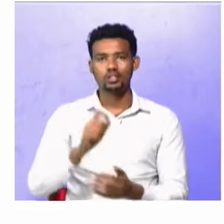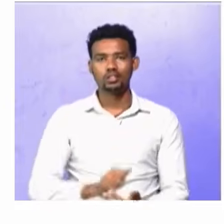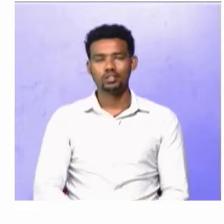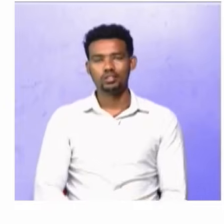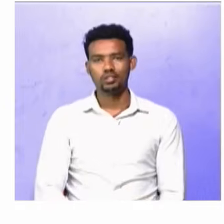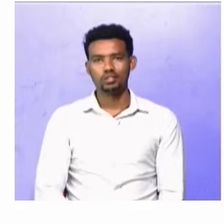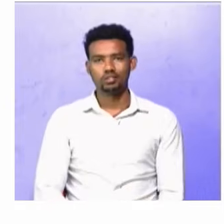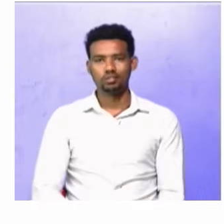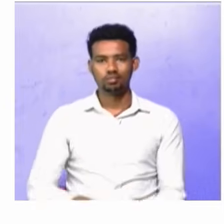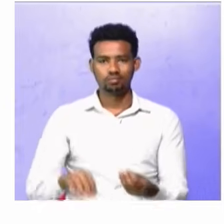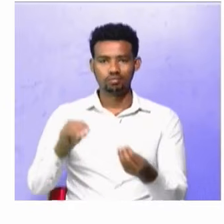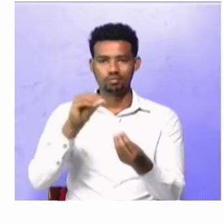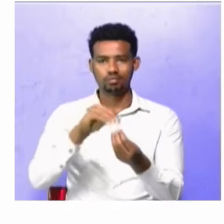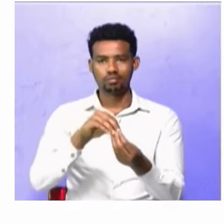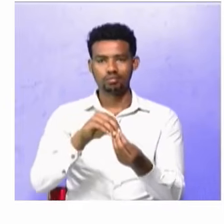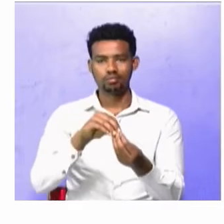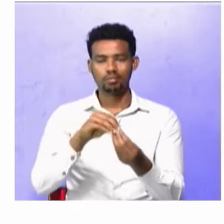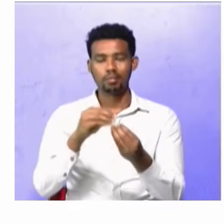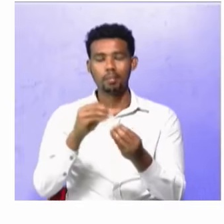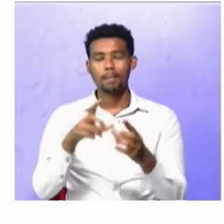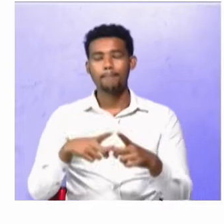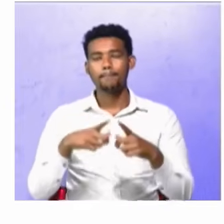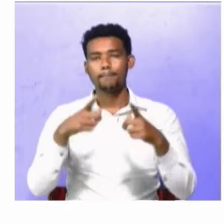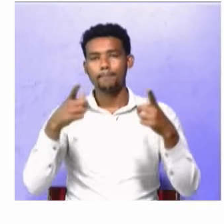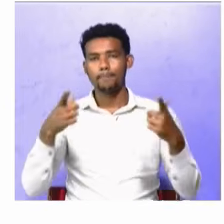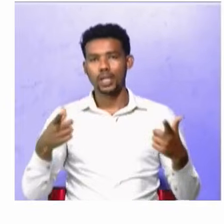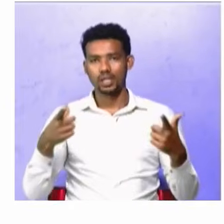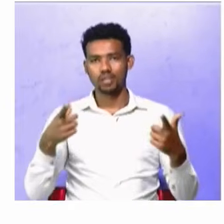est. Big,